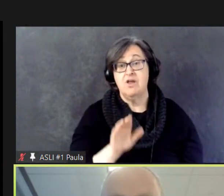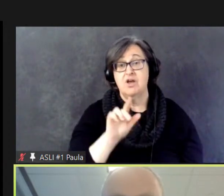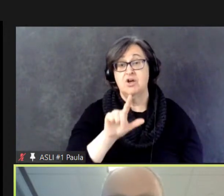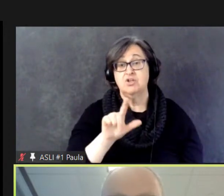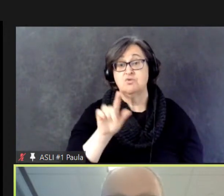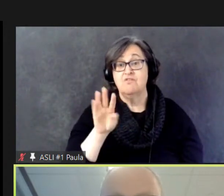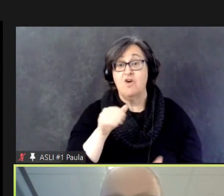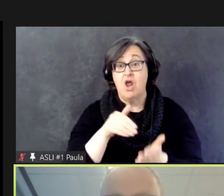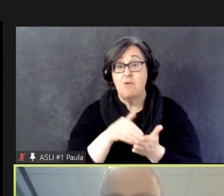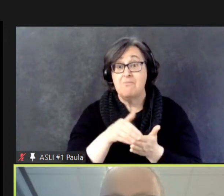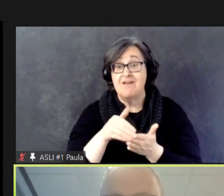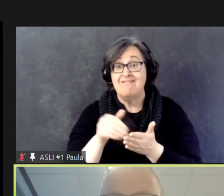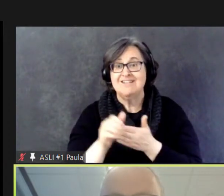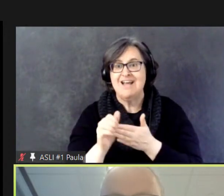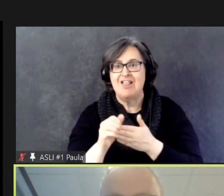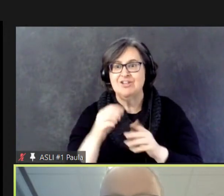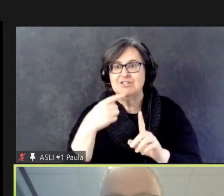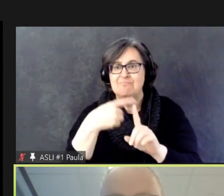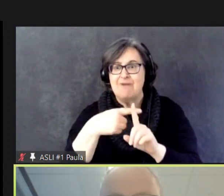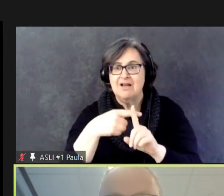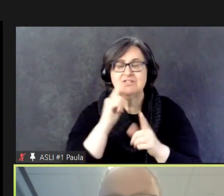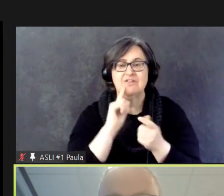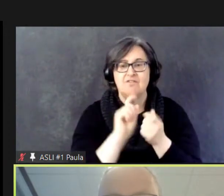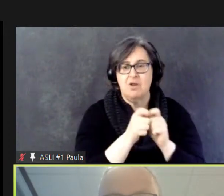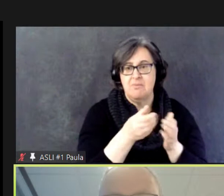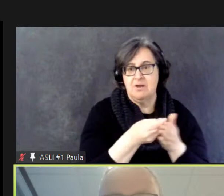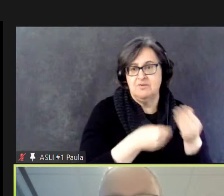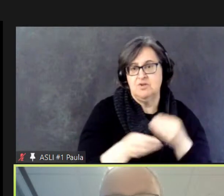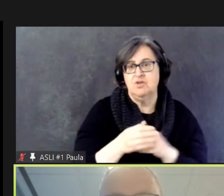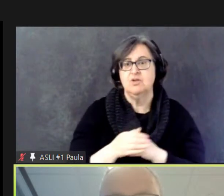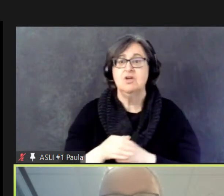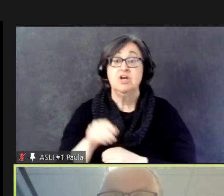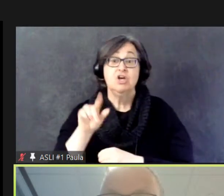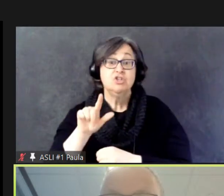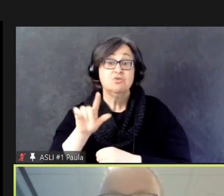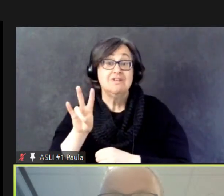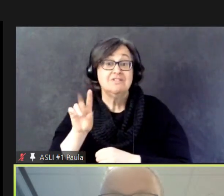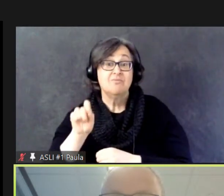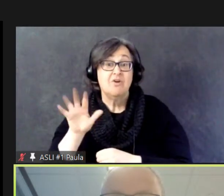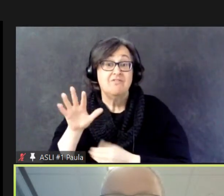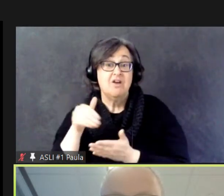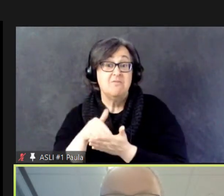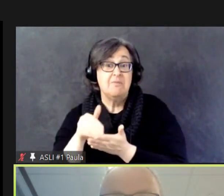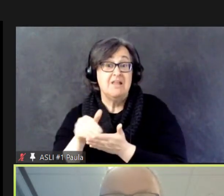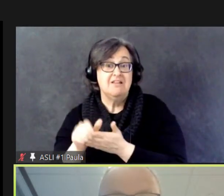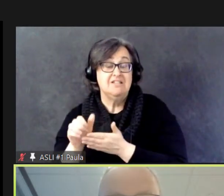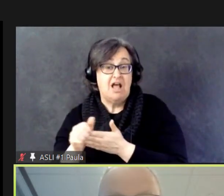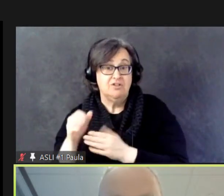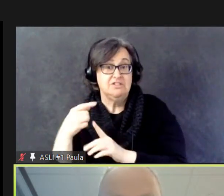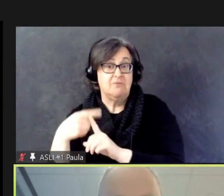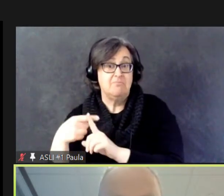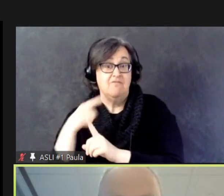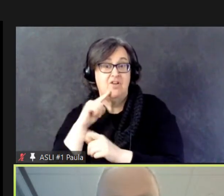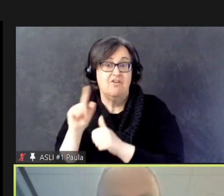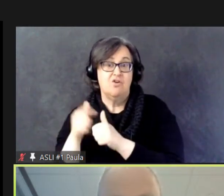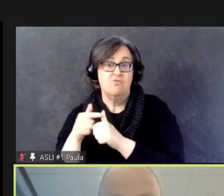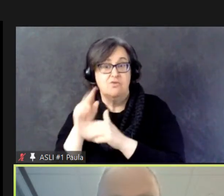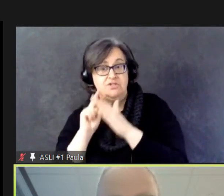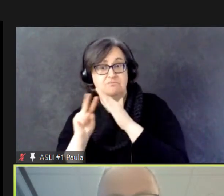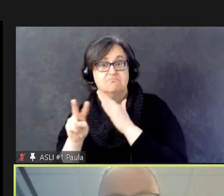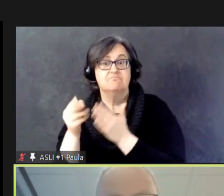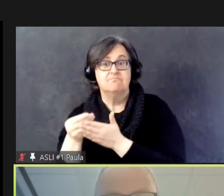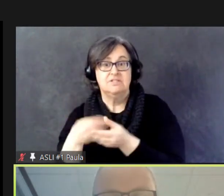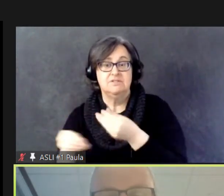million to the positive on an amended budget basis, and about $27.5 million positive on an original budget